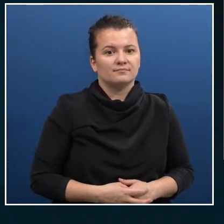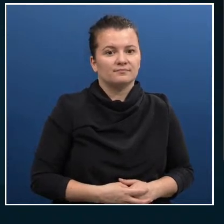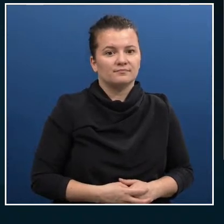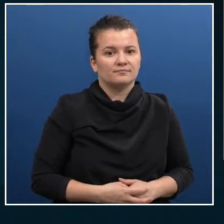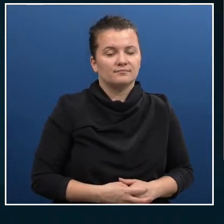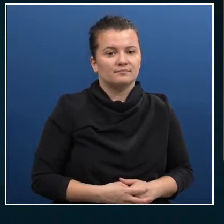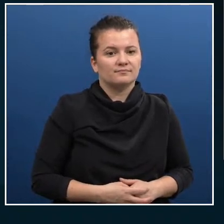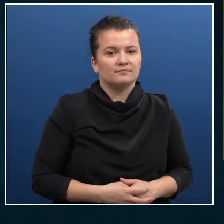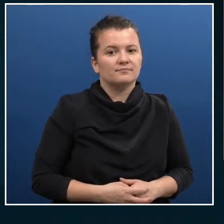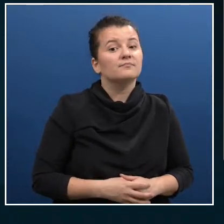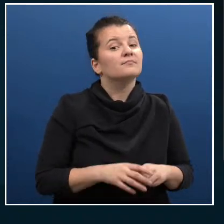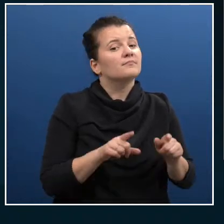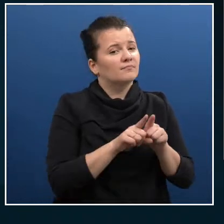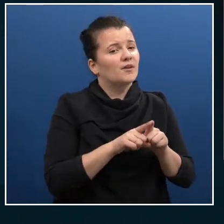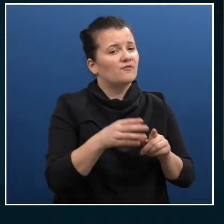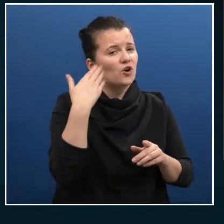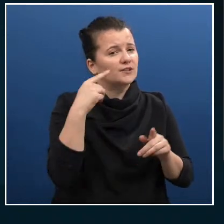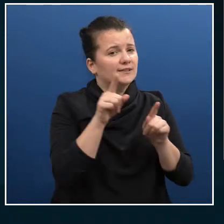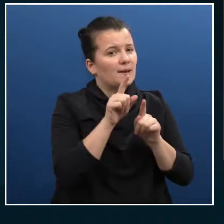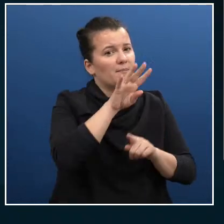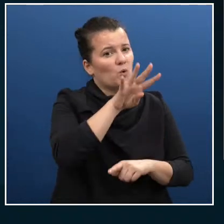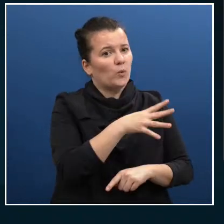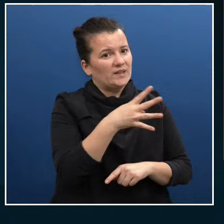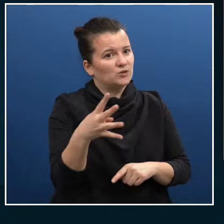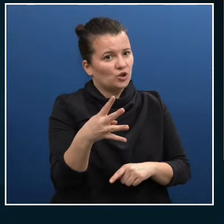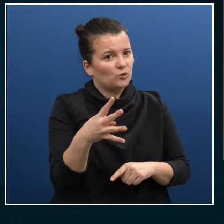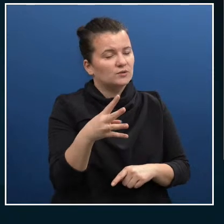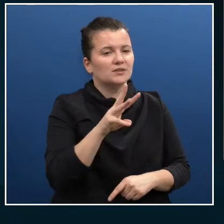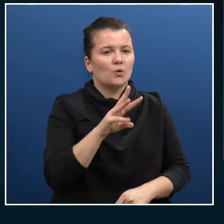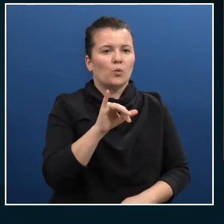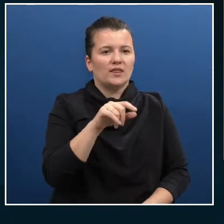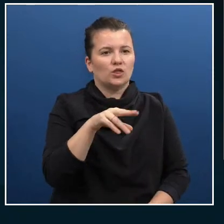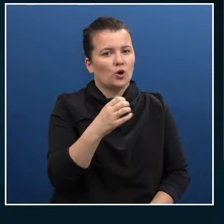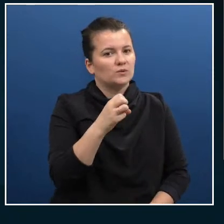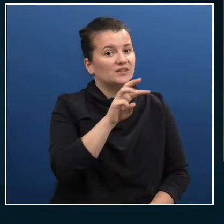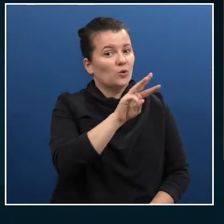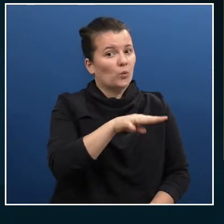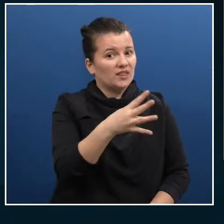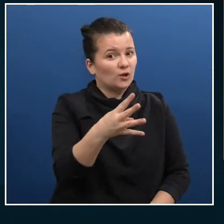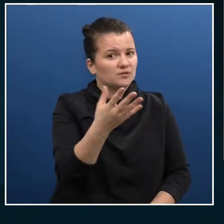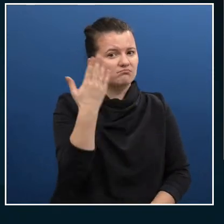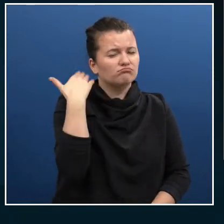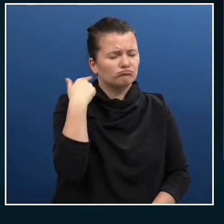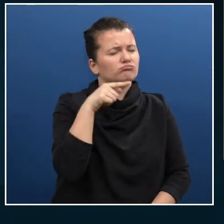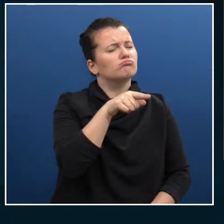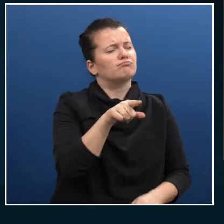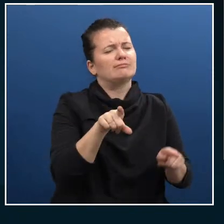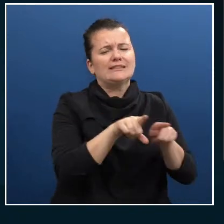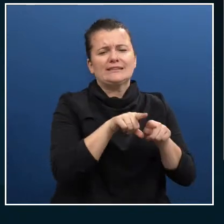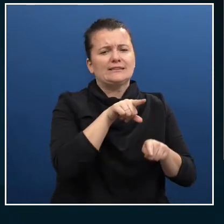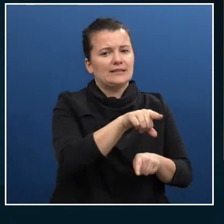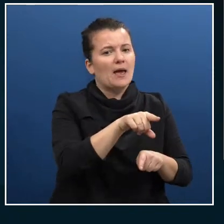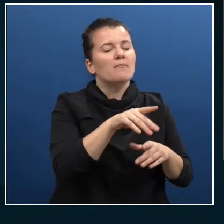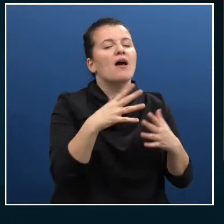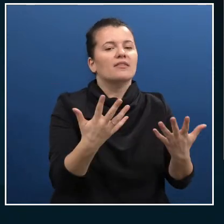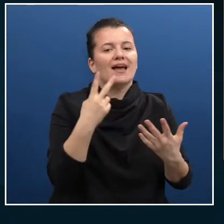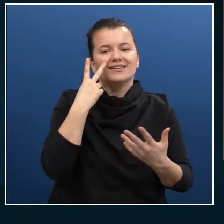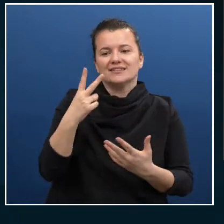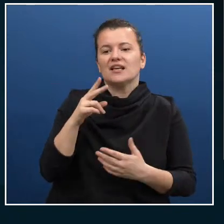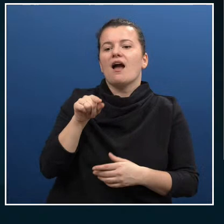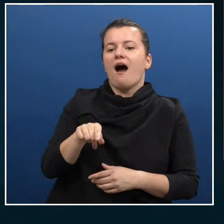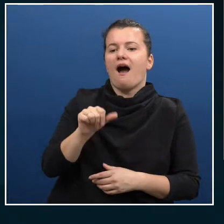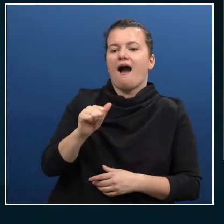the Windows, but I found that Ubuntu agent runs a little bit faster.